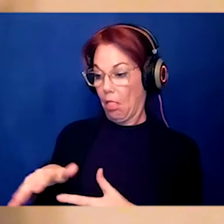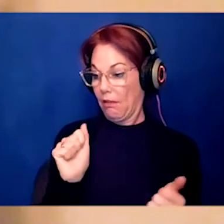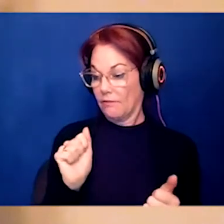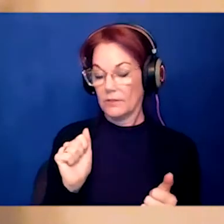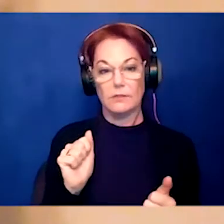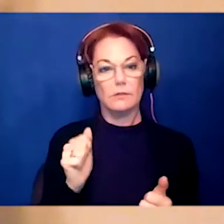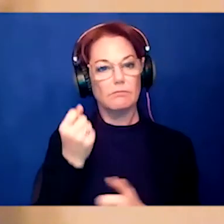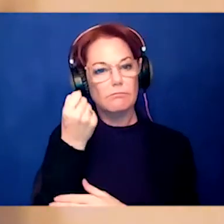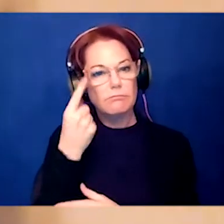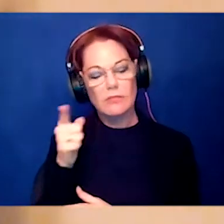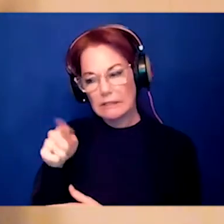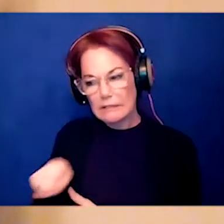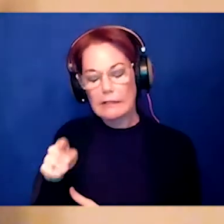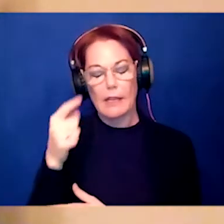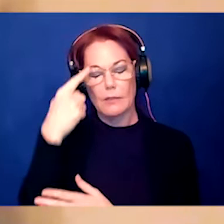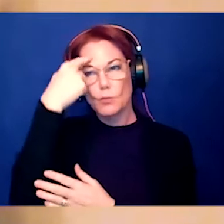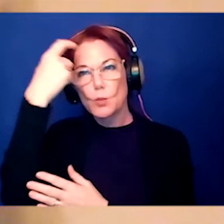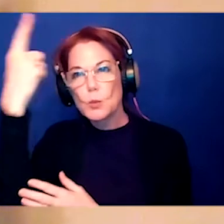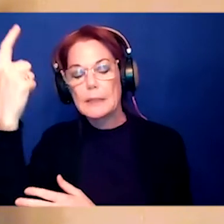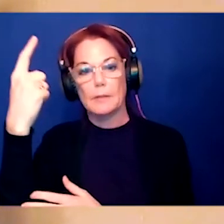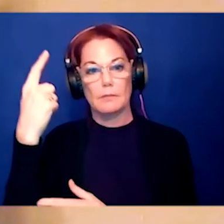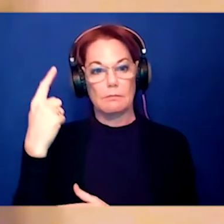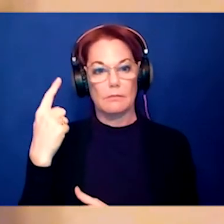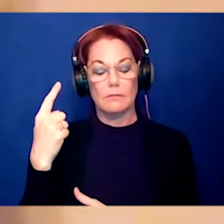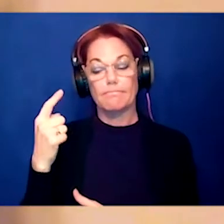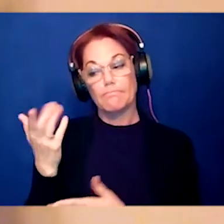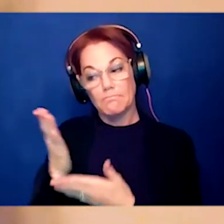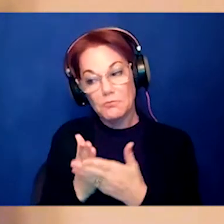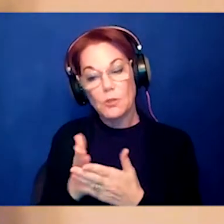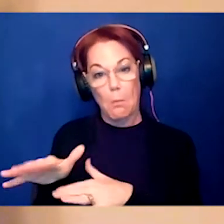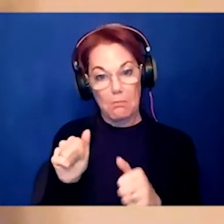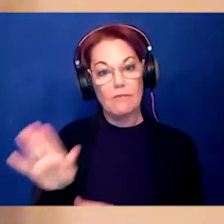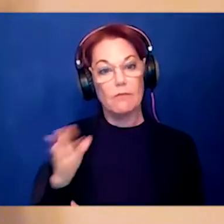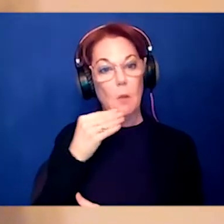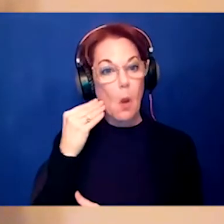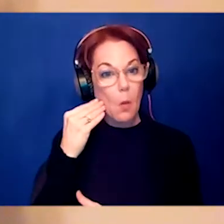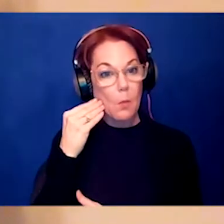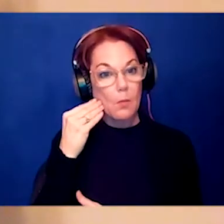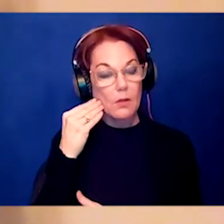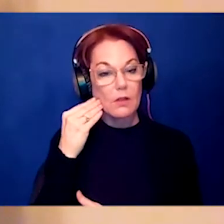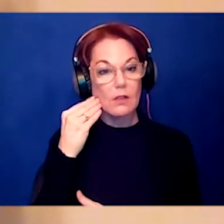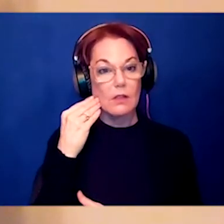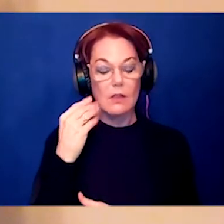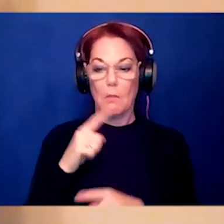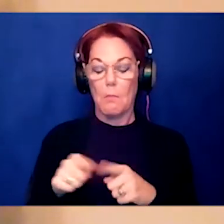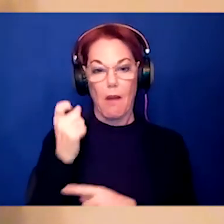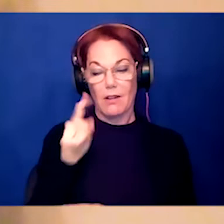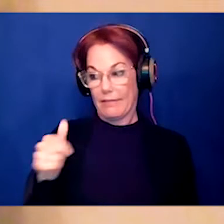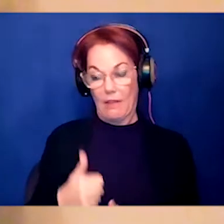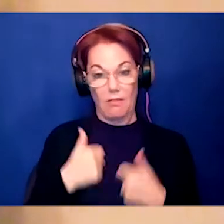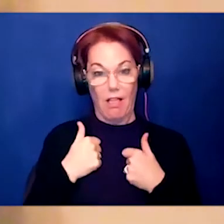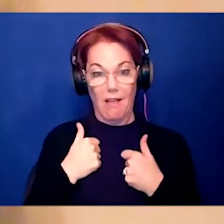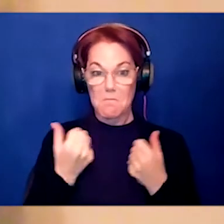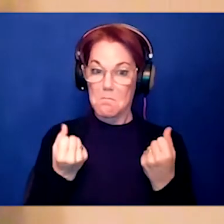to save our life, and we leave our home as well. Forever refugees live their entire lives without even finding home